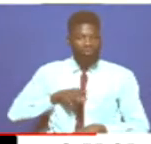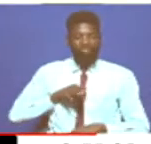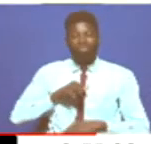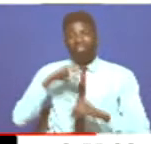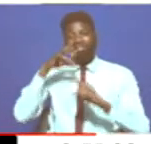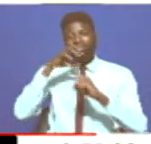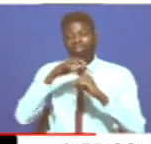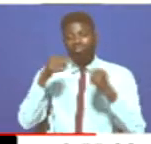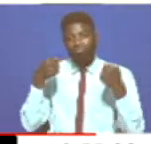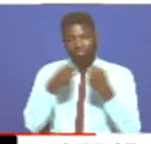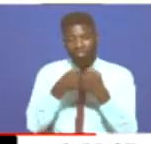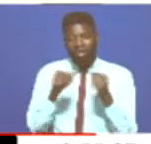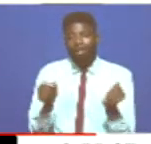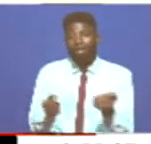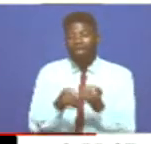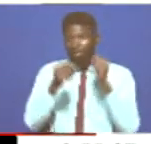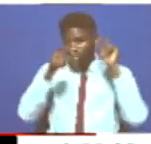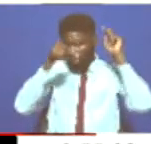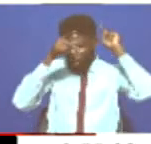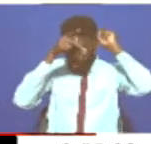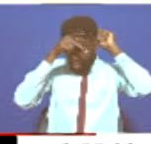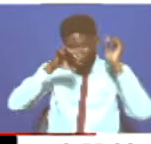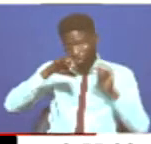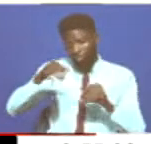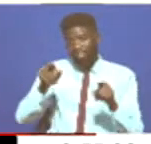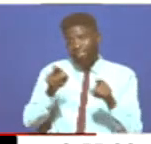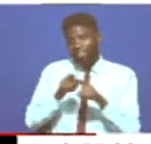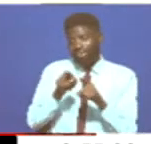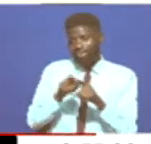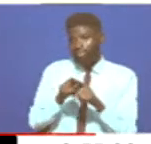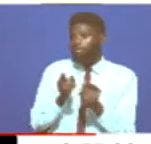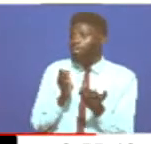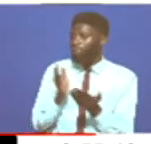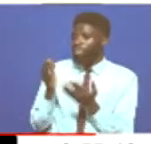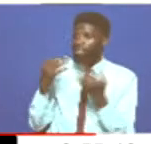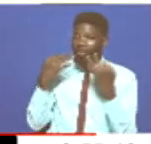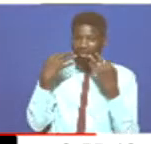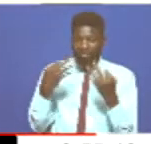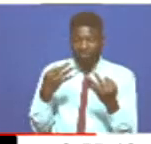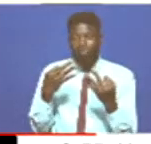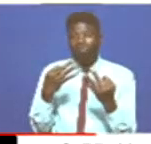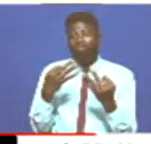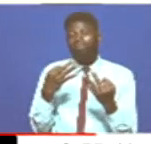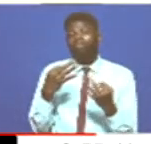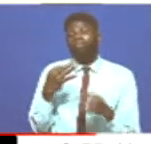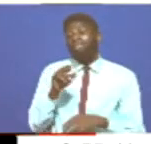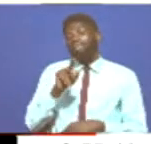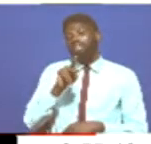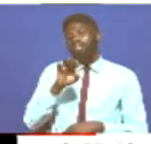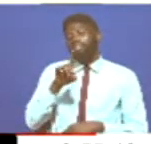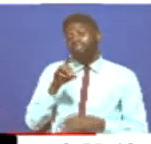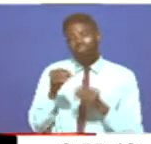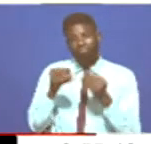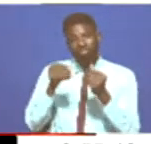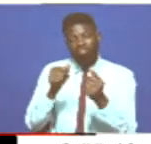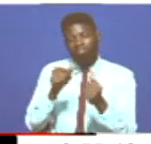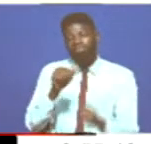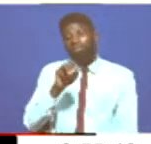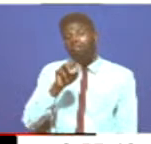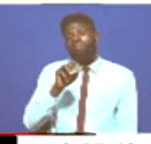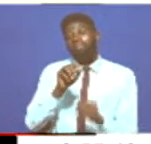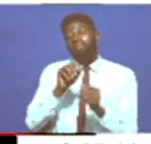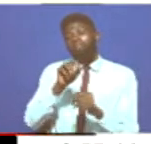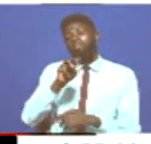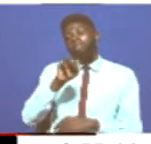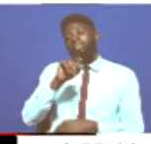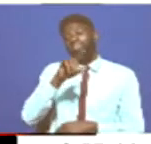Stadium in Kakamega County. En route to the final, the Kids Deaf Women's Team defeated Maysland 1-0, while St. Angel humbled